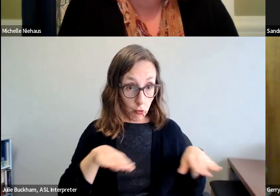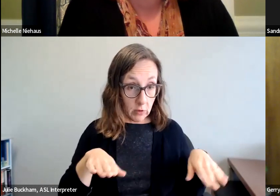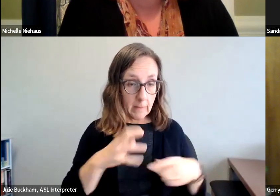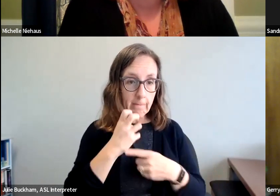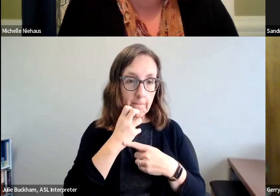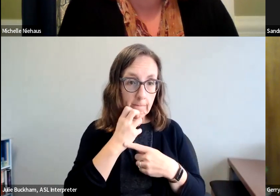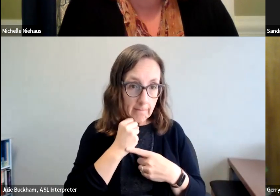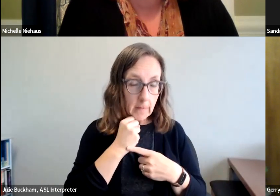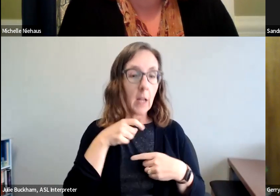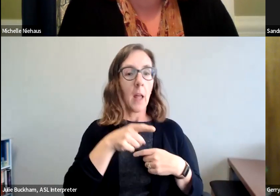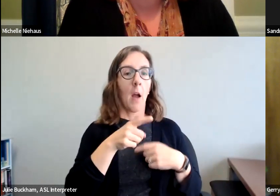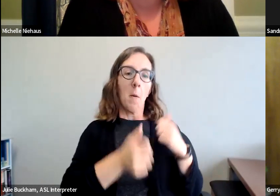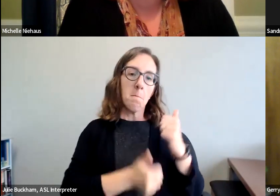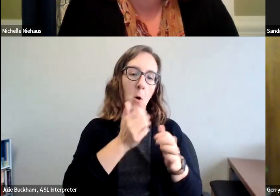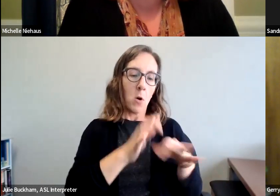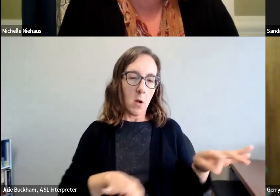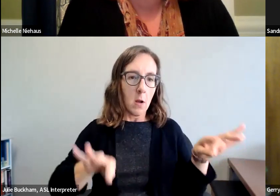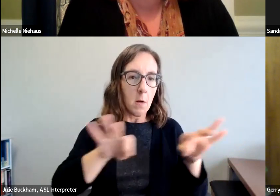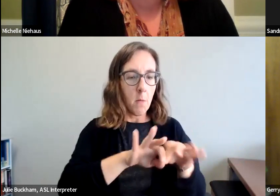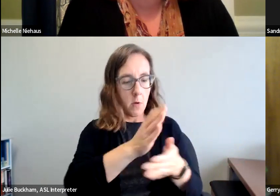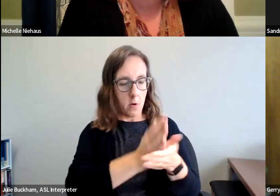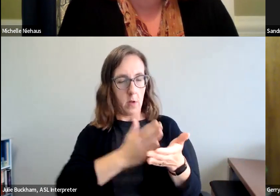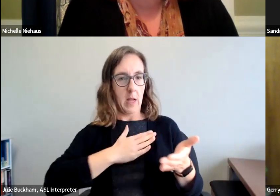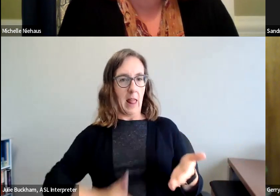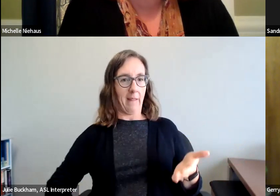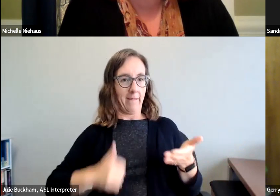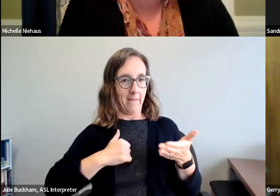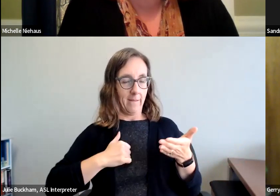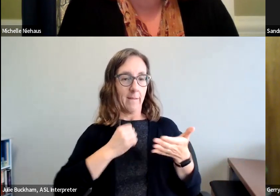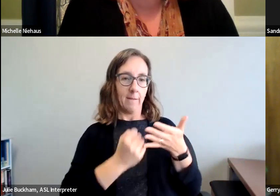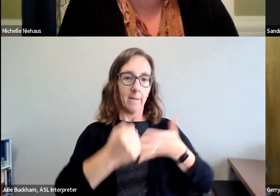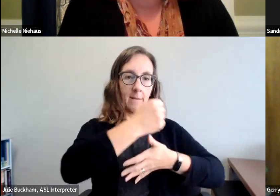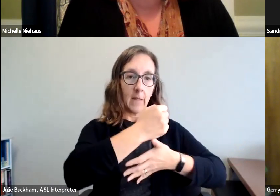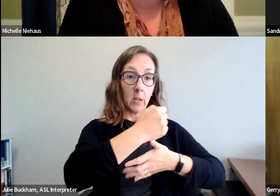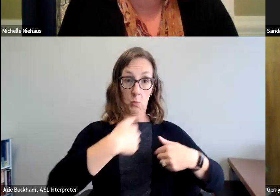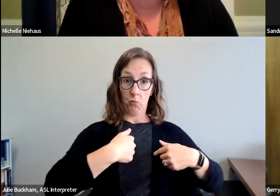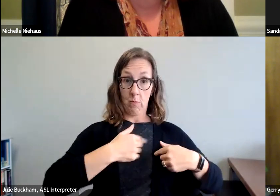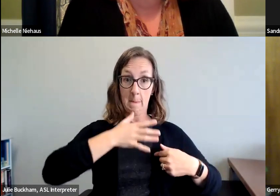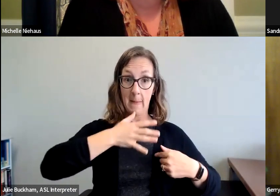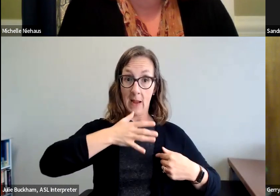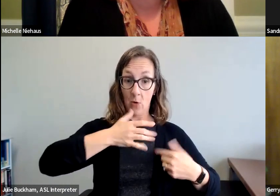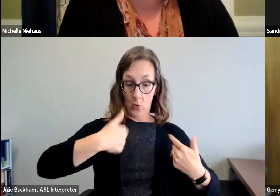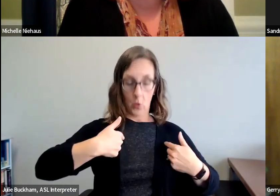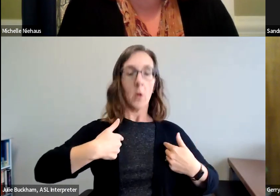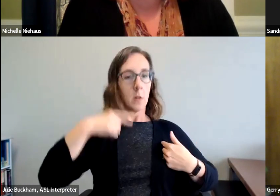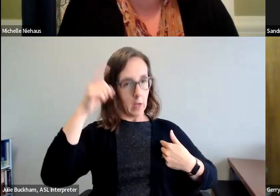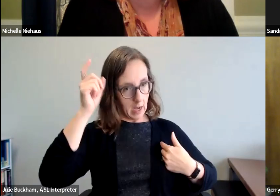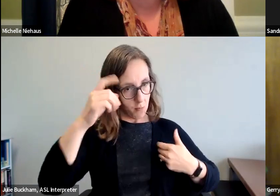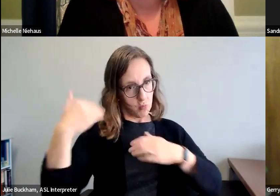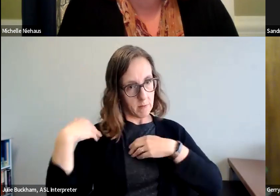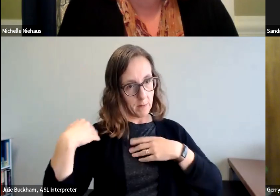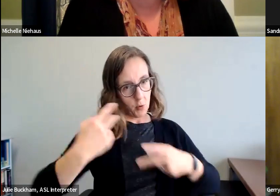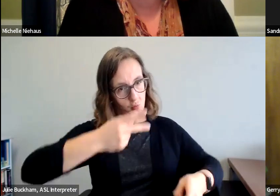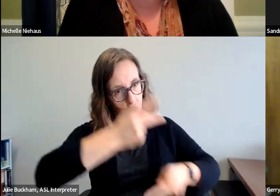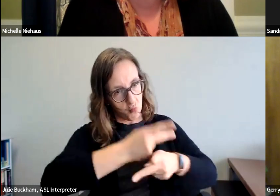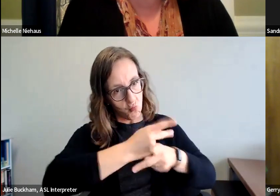the main players. And it's our responsibilities as parents to do what we can to raise our